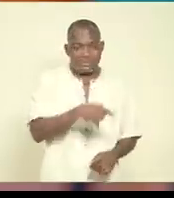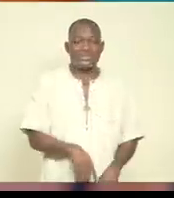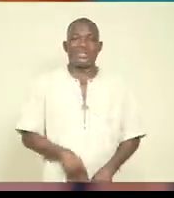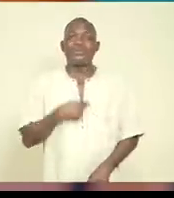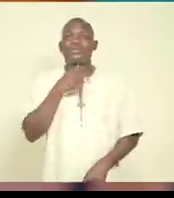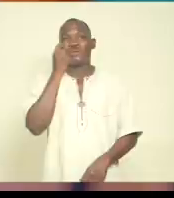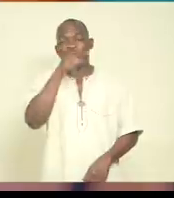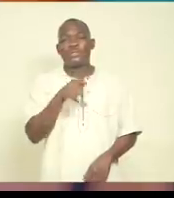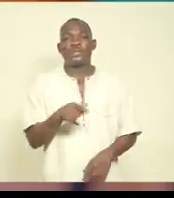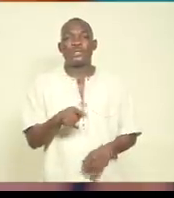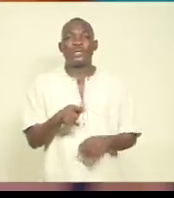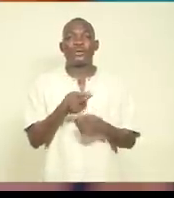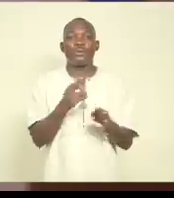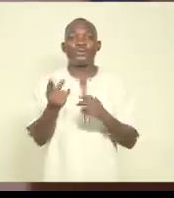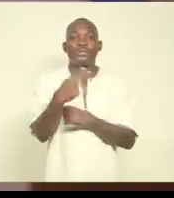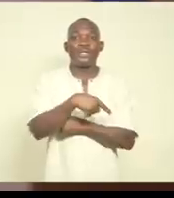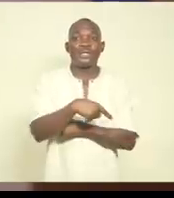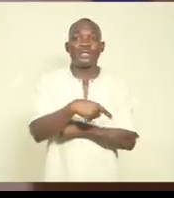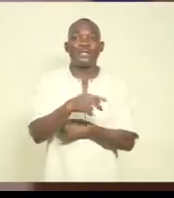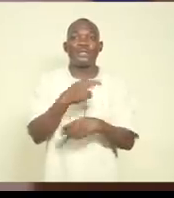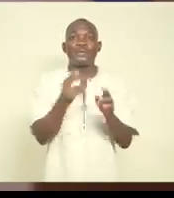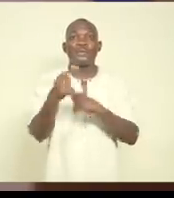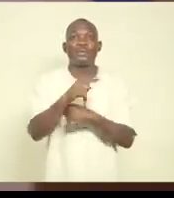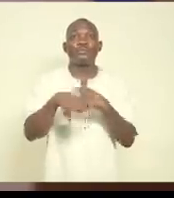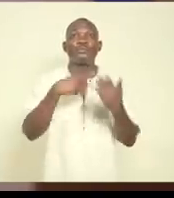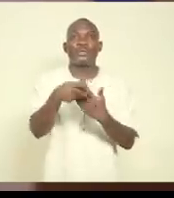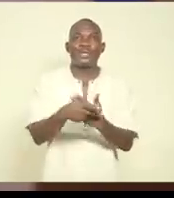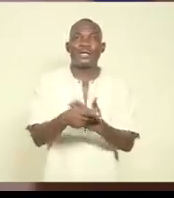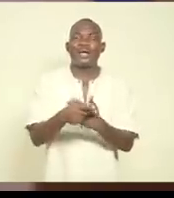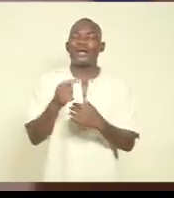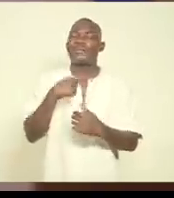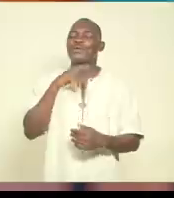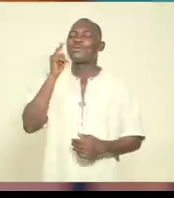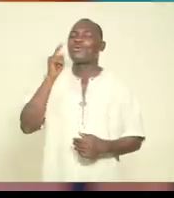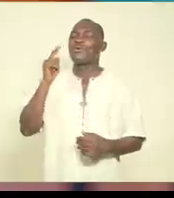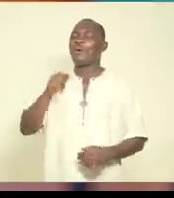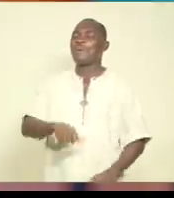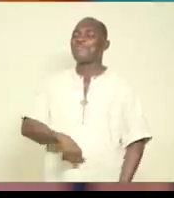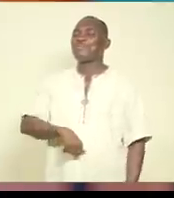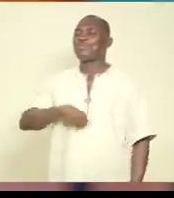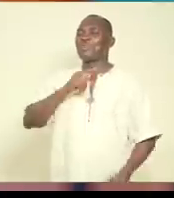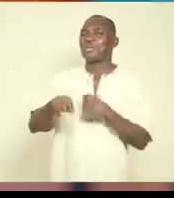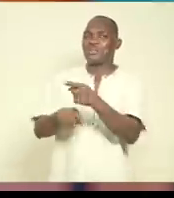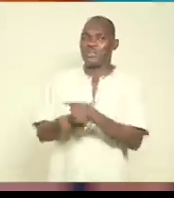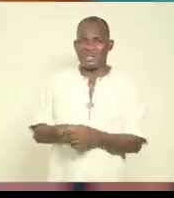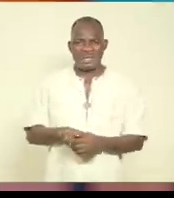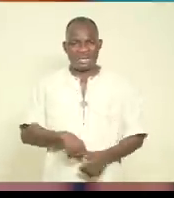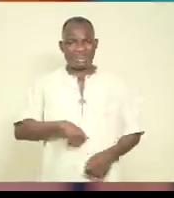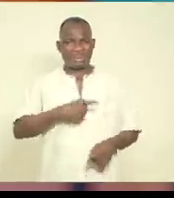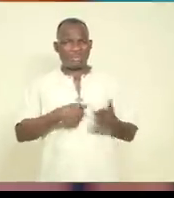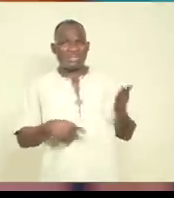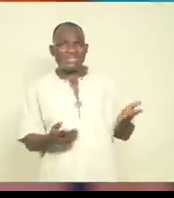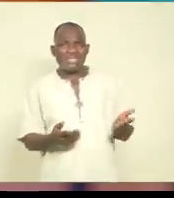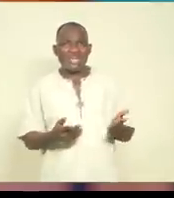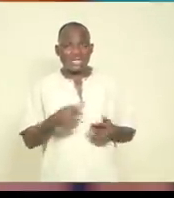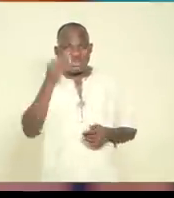Are you ready for a big day? See, I'm so proud of you. Proud of what? I mean, do you know